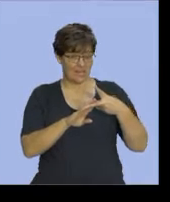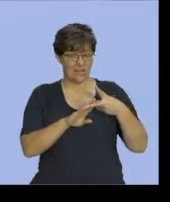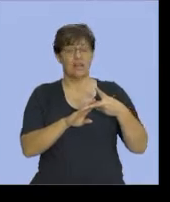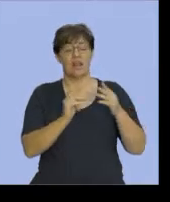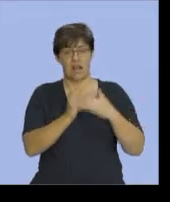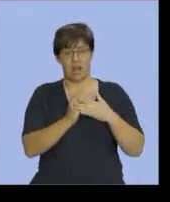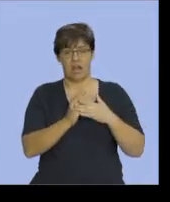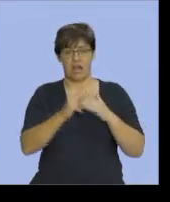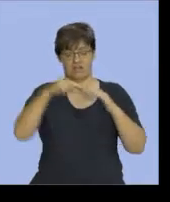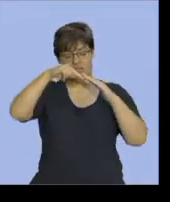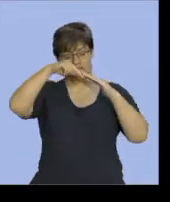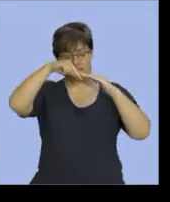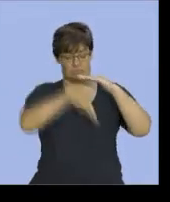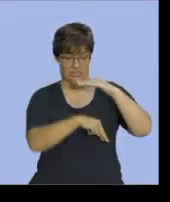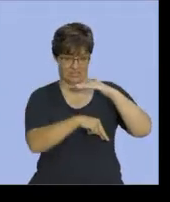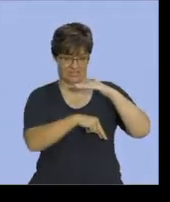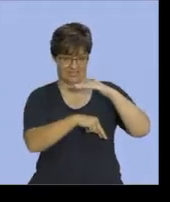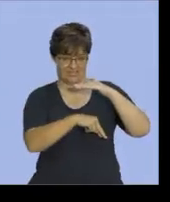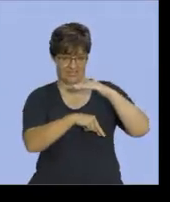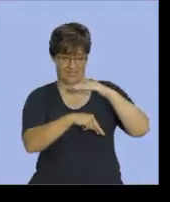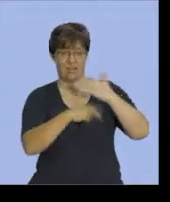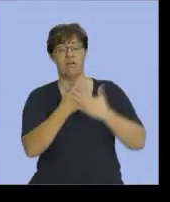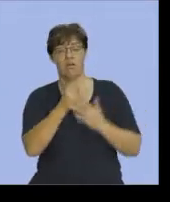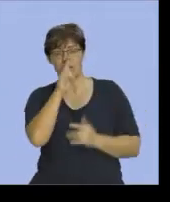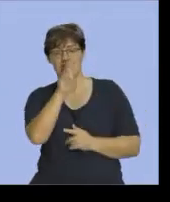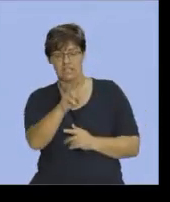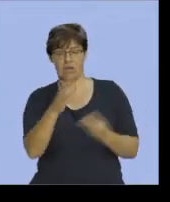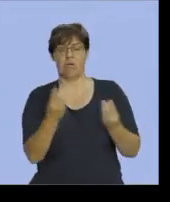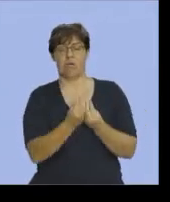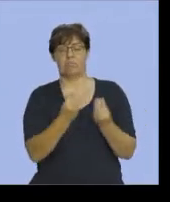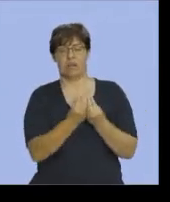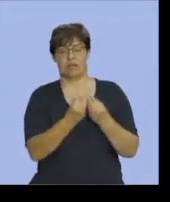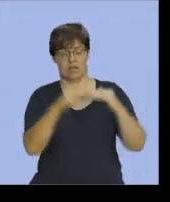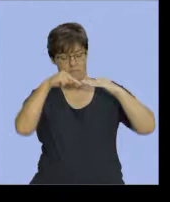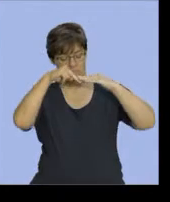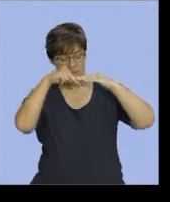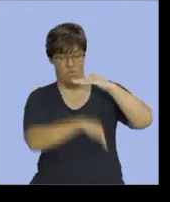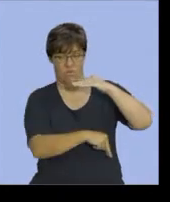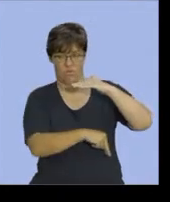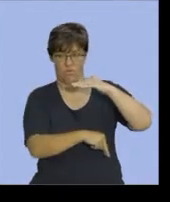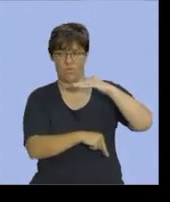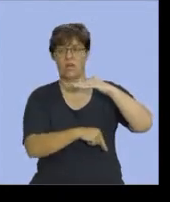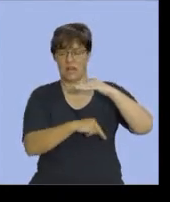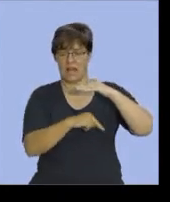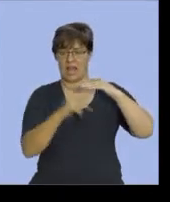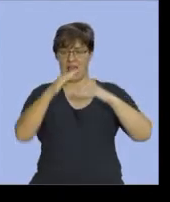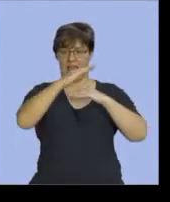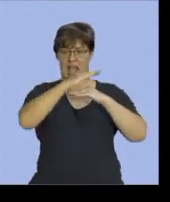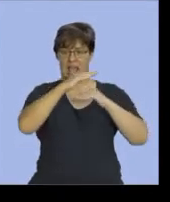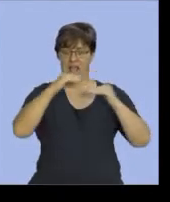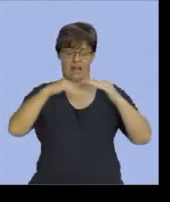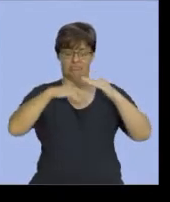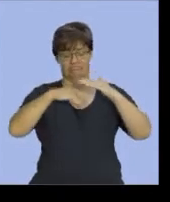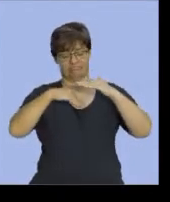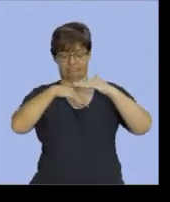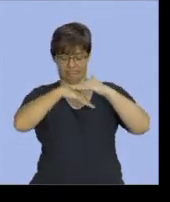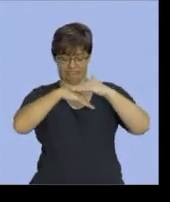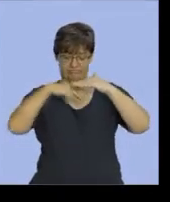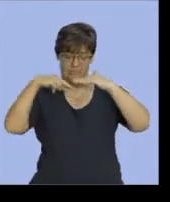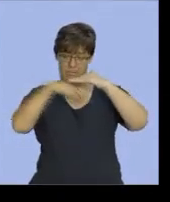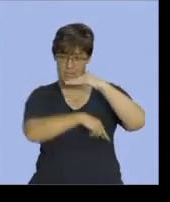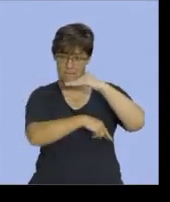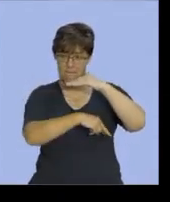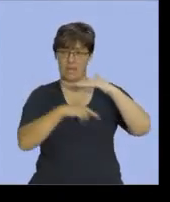the angle of depression, which is when you see an object now below you, looking from F. So remember this,